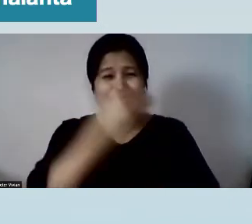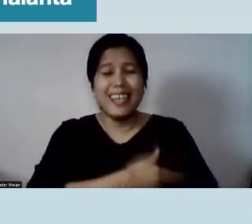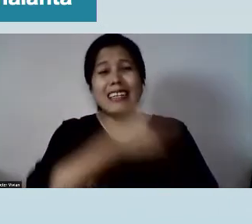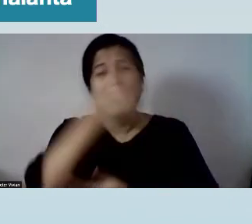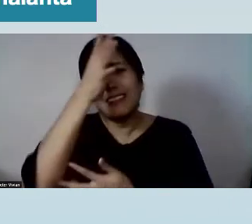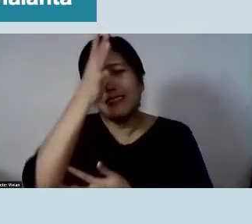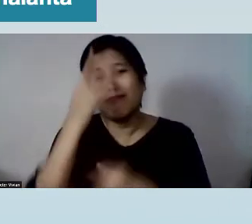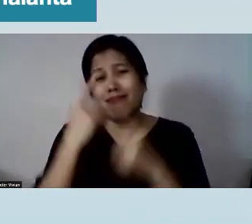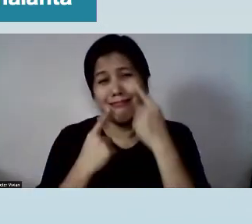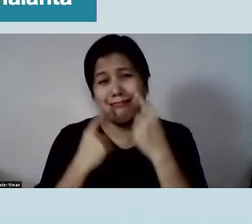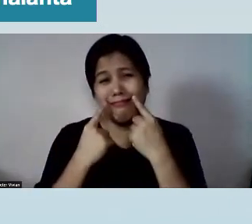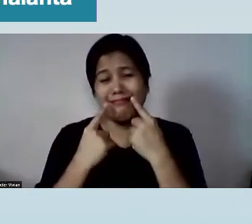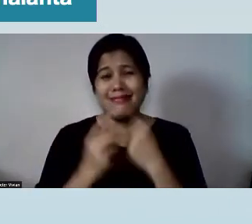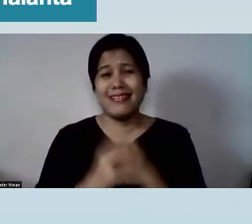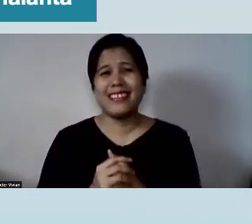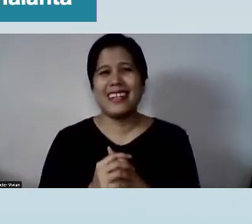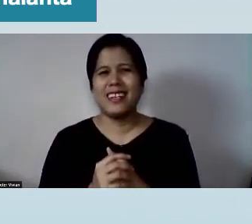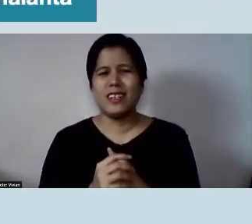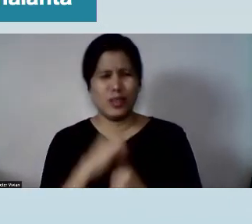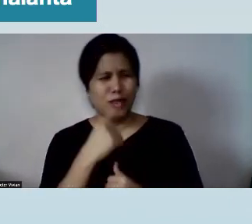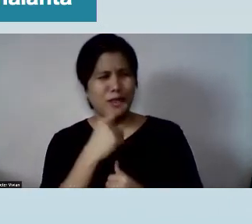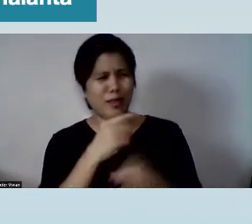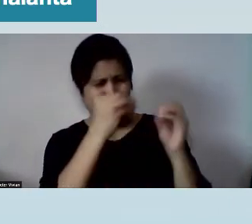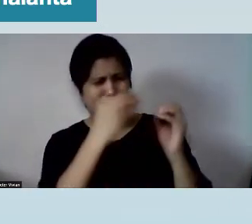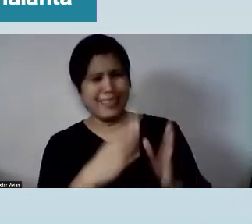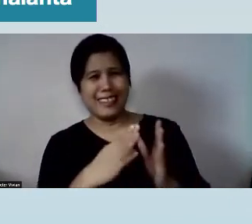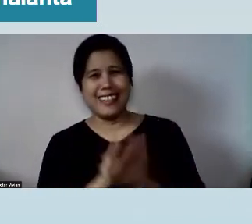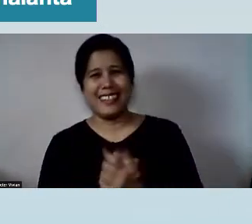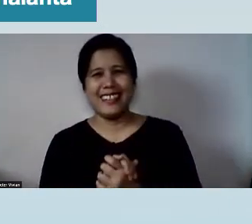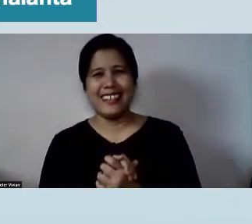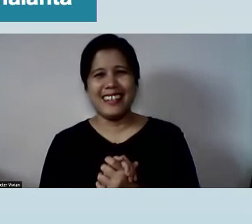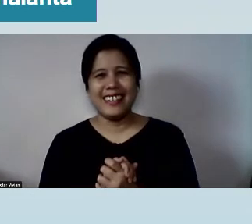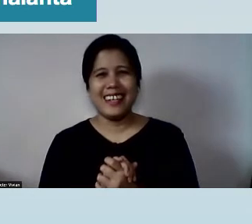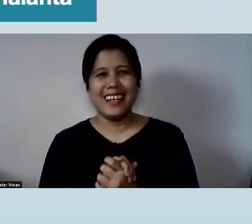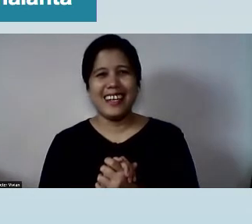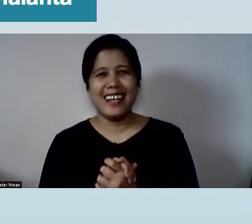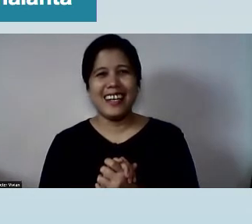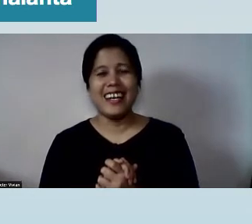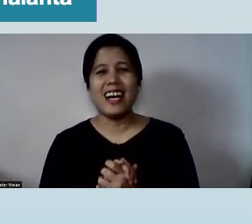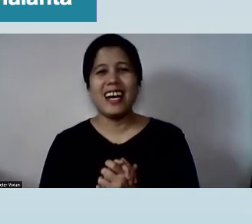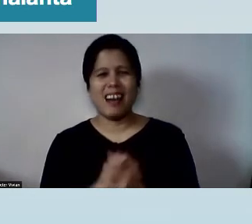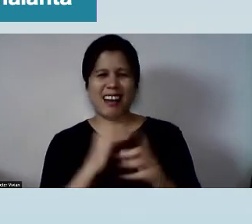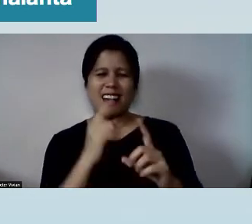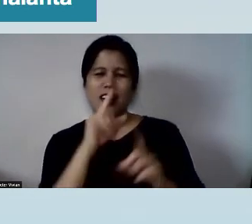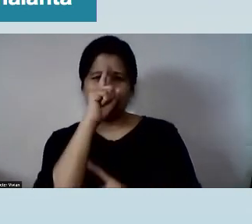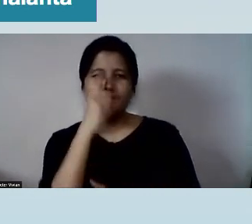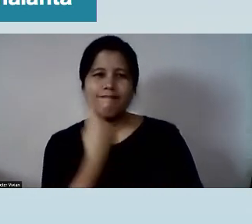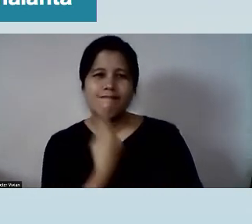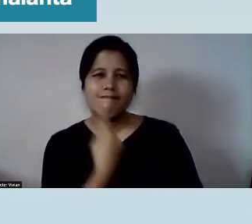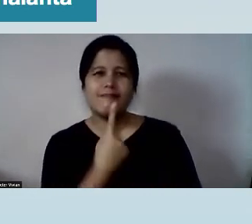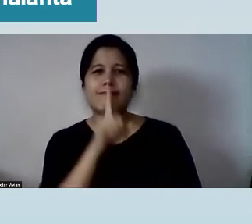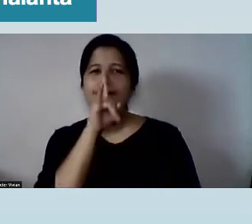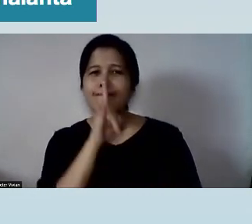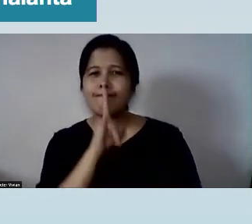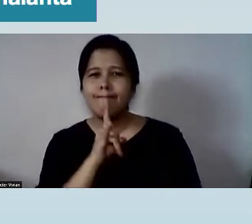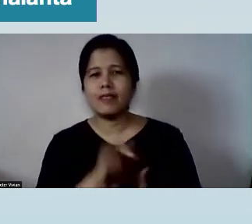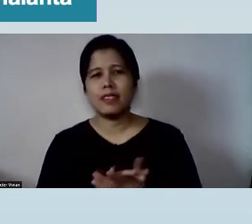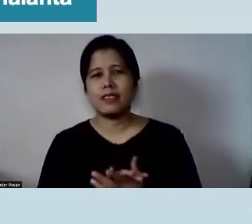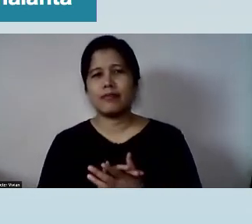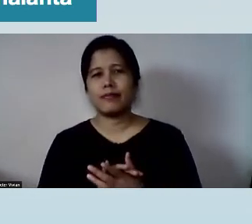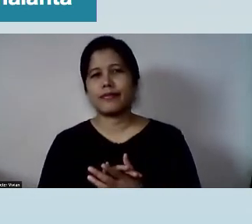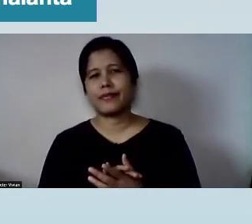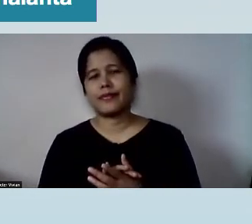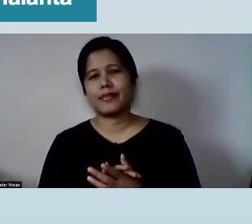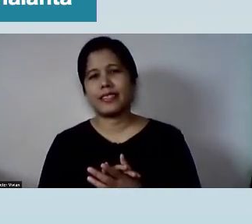alam. Sino ba may sabing siya magiging teacher? Tamo, kamukha mo pa to, Fiel. Boredom, isolation, loneliness. Okay? Increased lack of